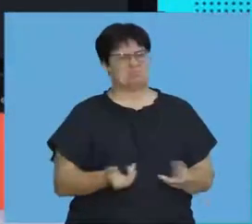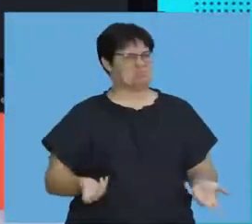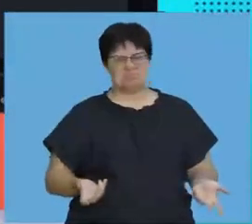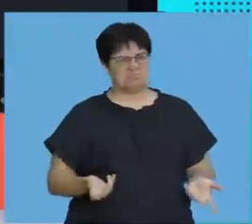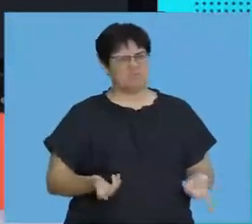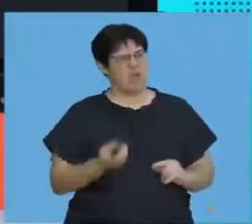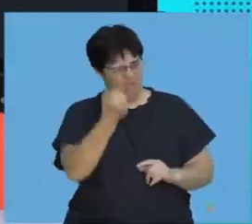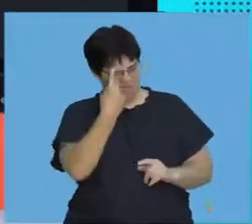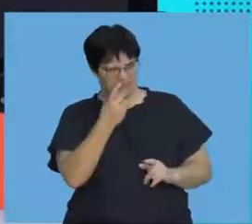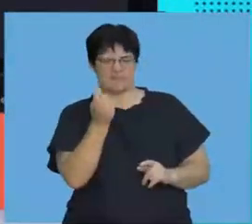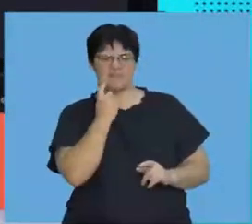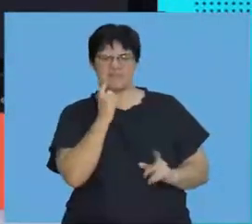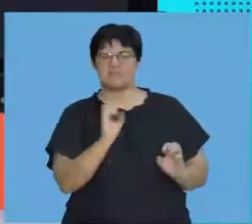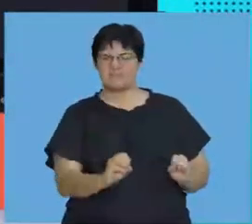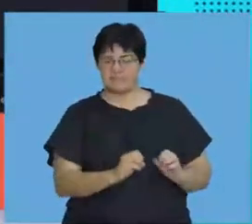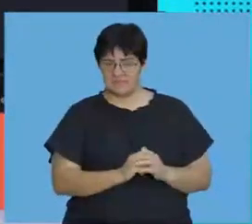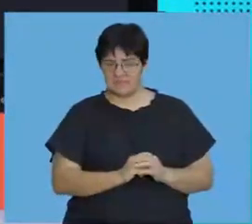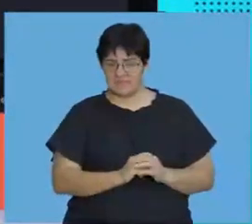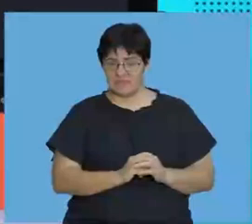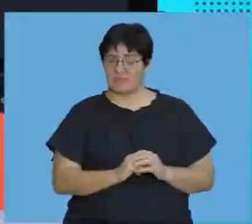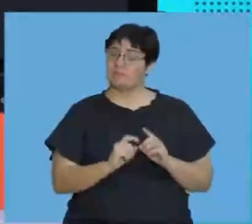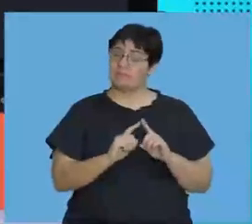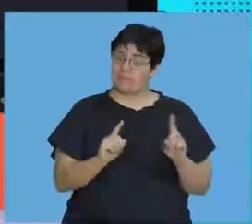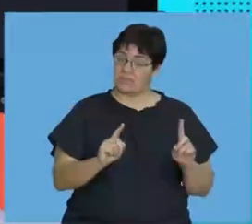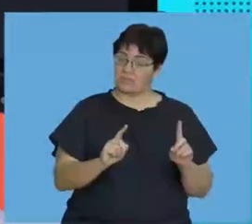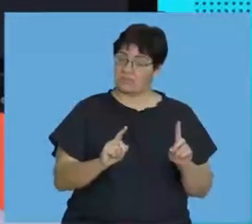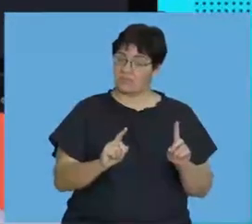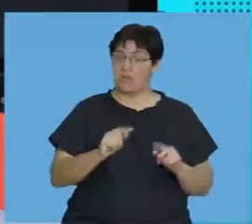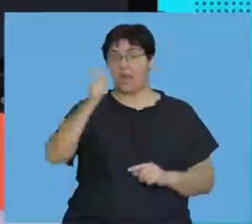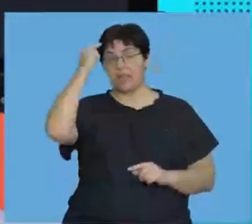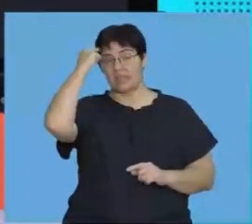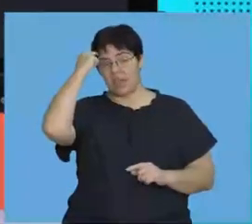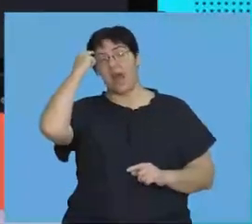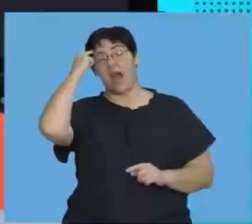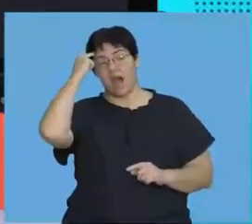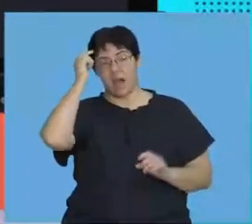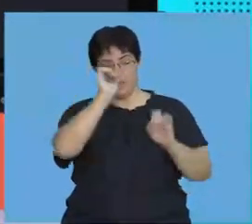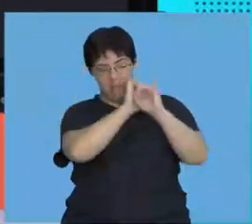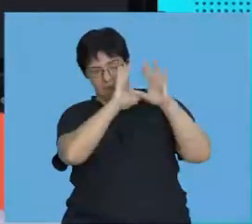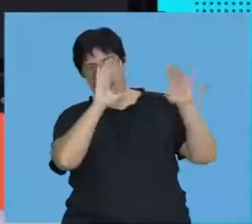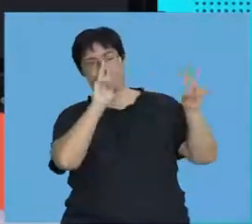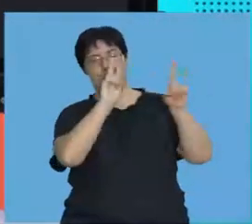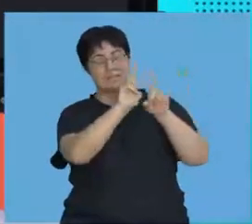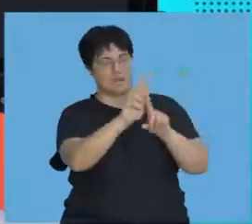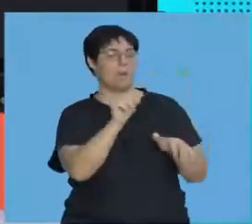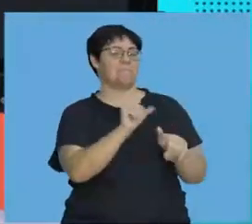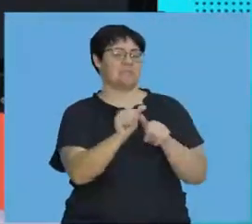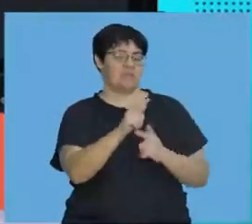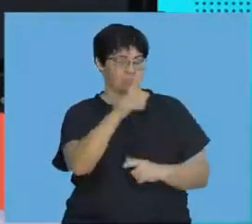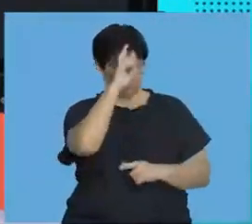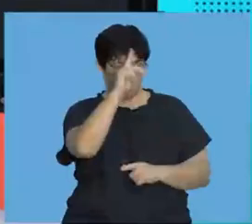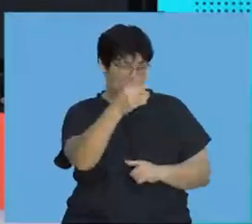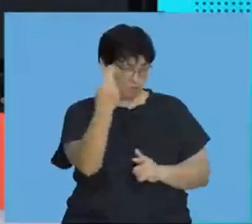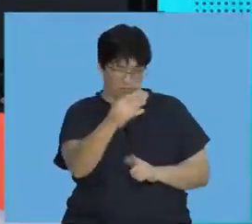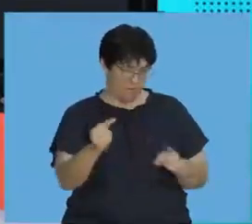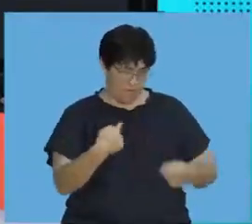situation to understand, but we all think better when we can visualize it, okay? Now we know I can't draw, so we're just gonna